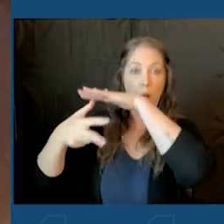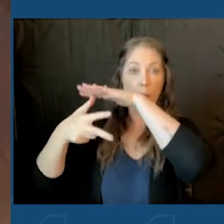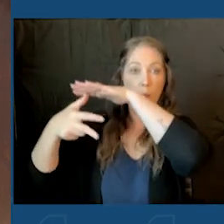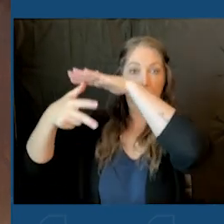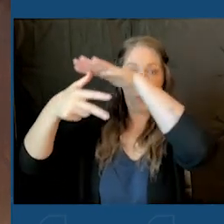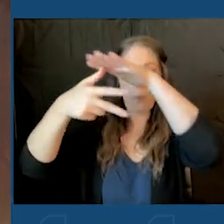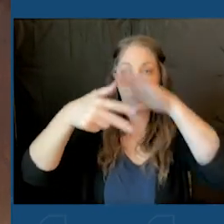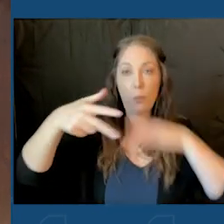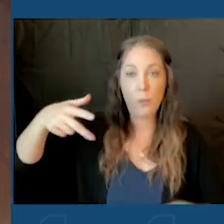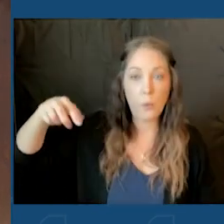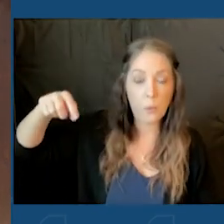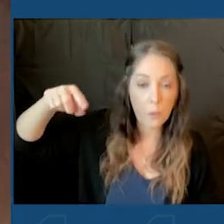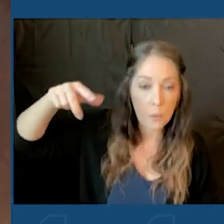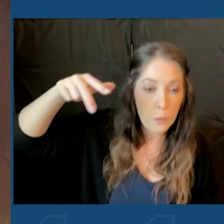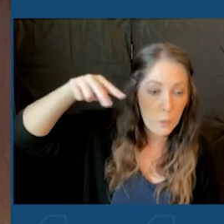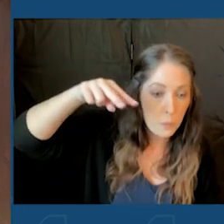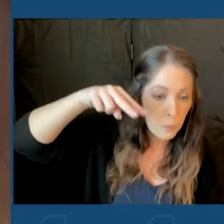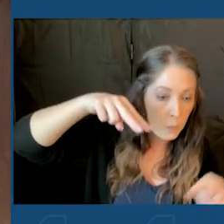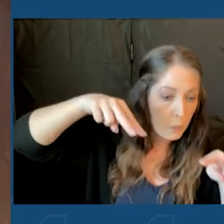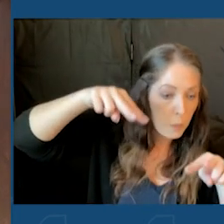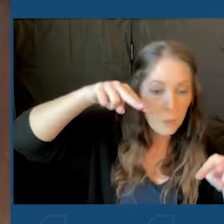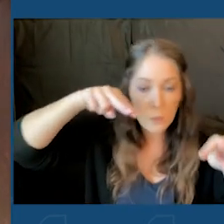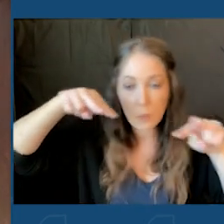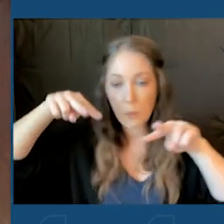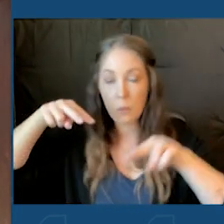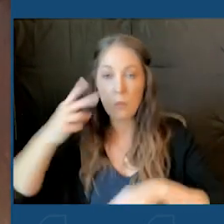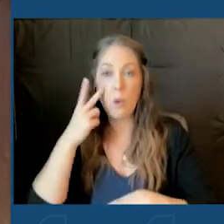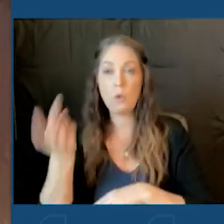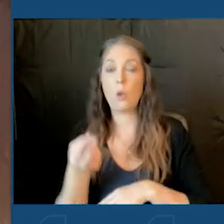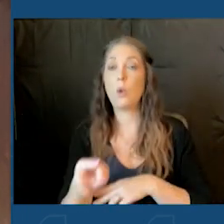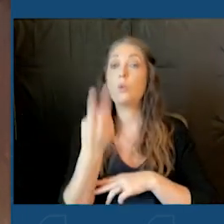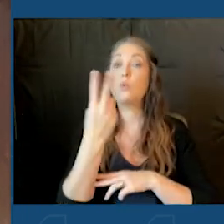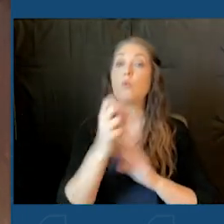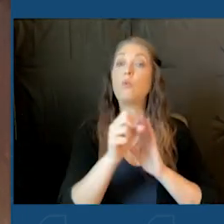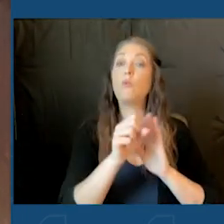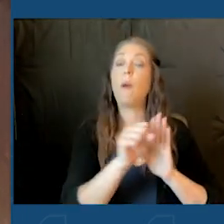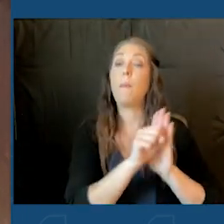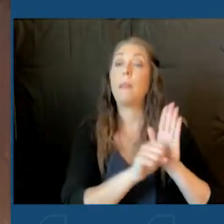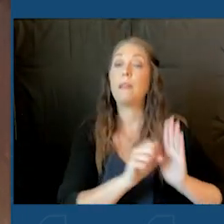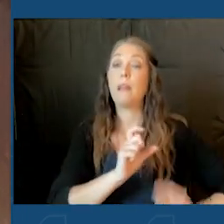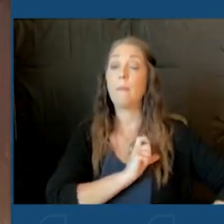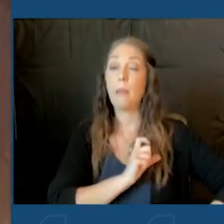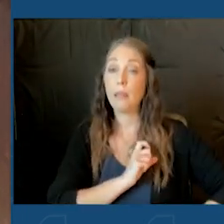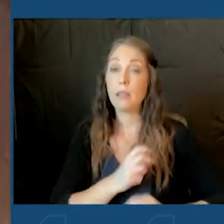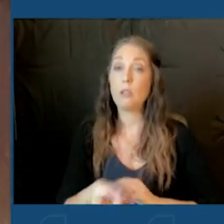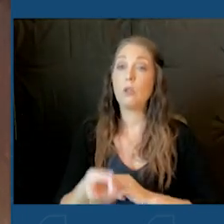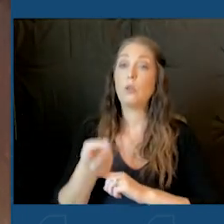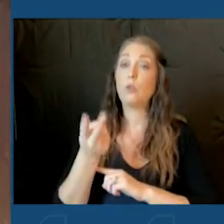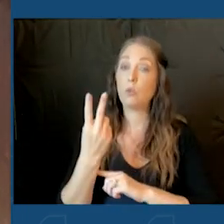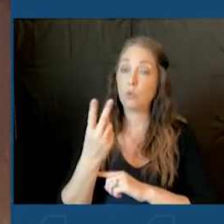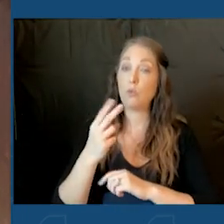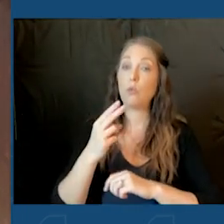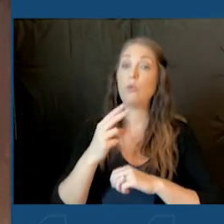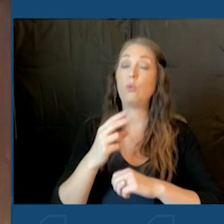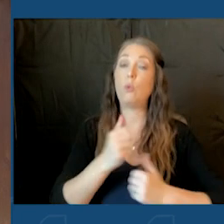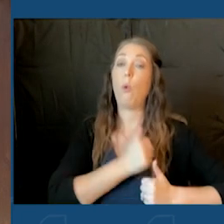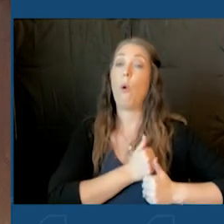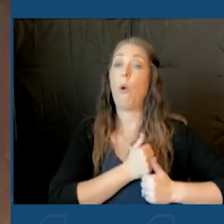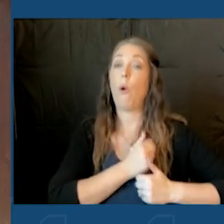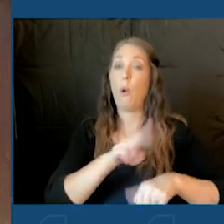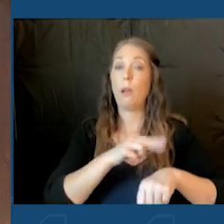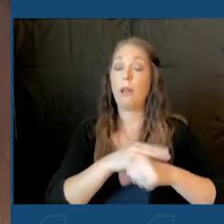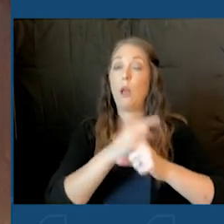the helicopters that we deployed, 2 from the state police, also 2 Army National Guard's Black Hawk helicopters with incredible